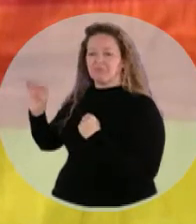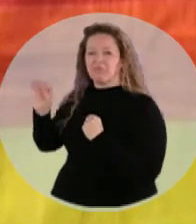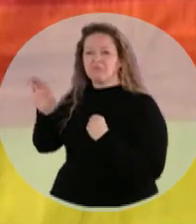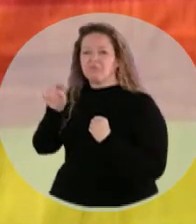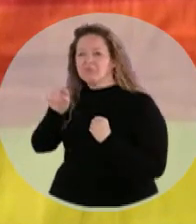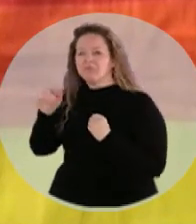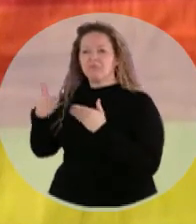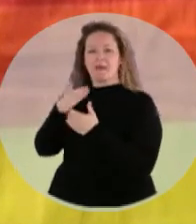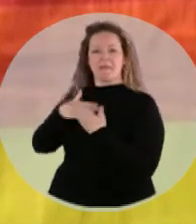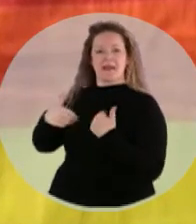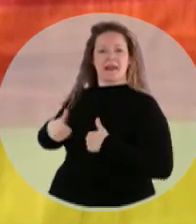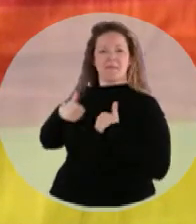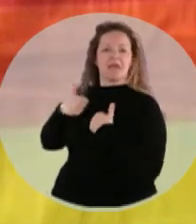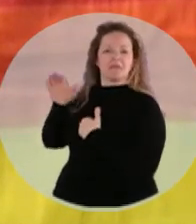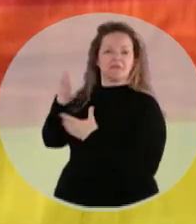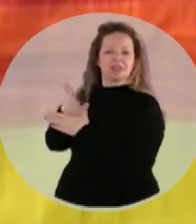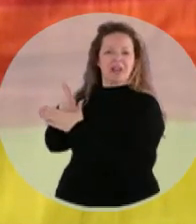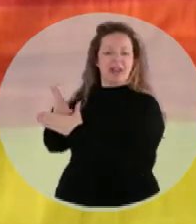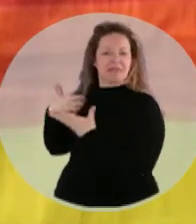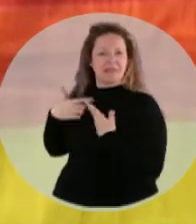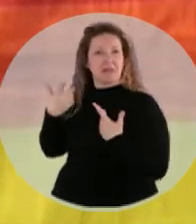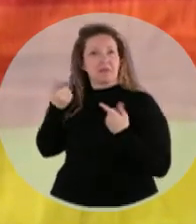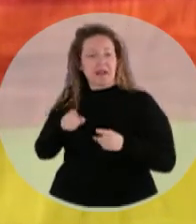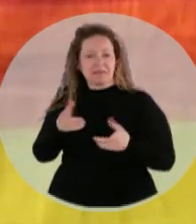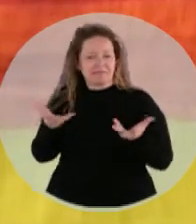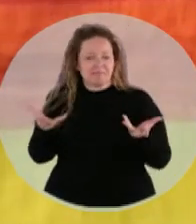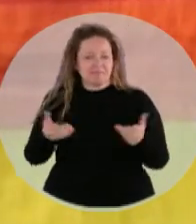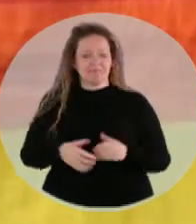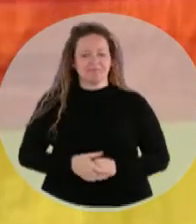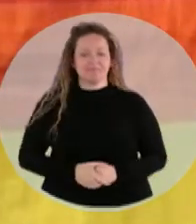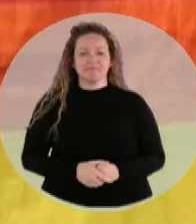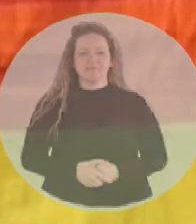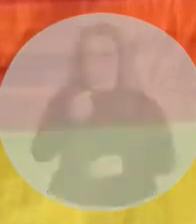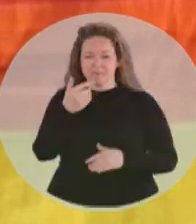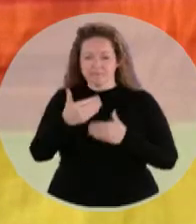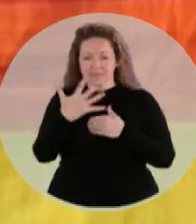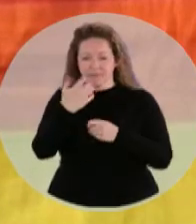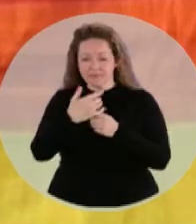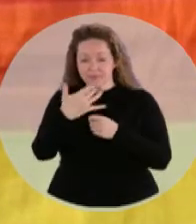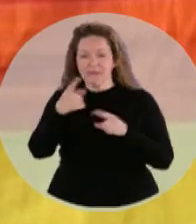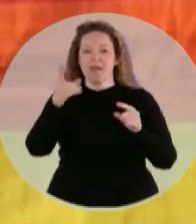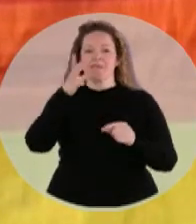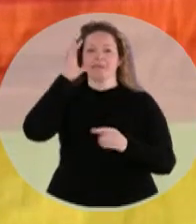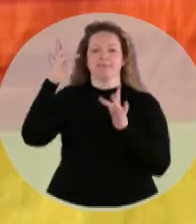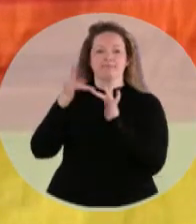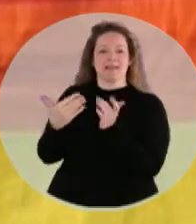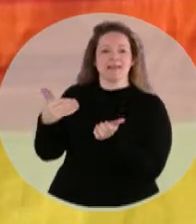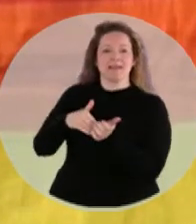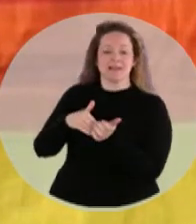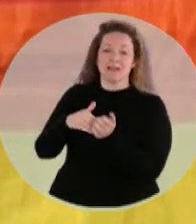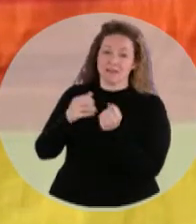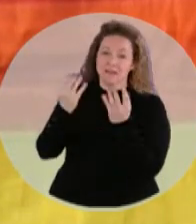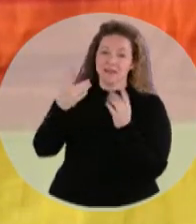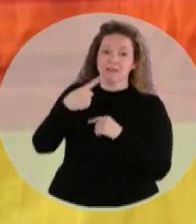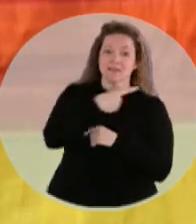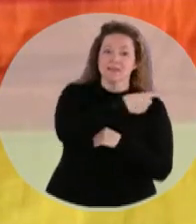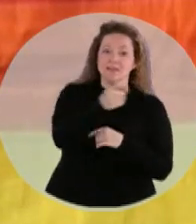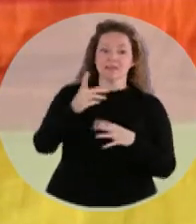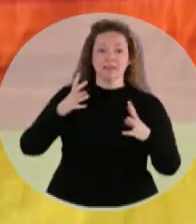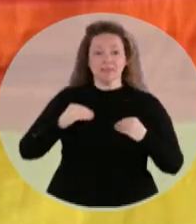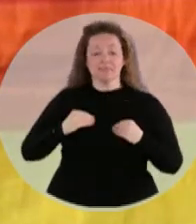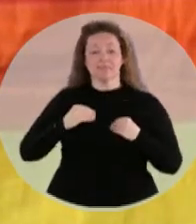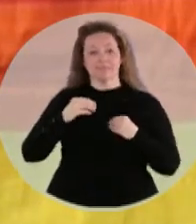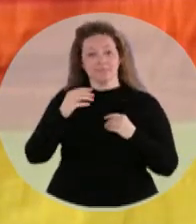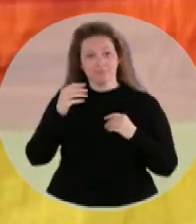then, eventually I share that part of my life with them. I think it took me about maybe 5 years or so to actually speak